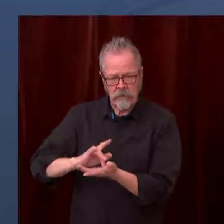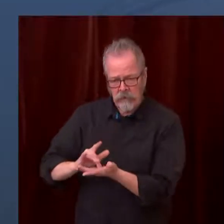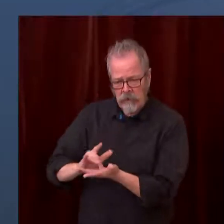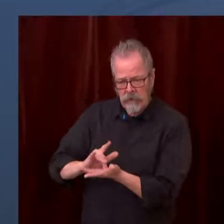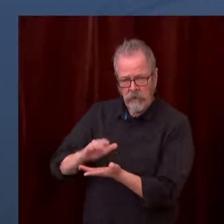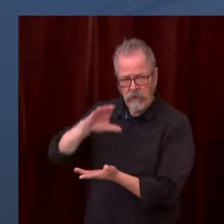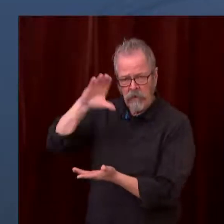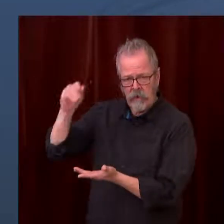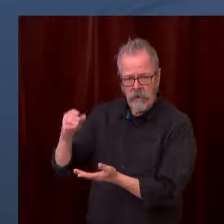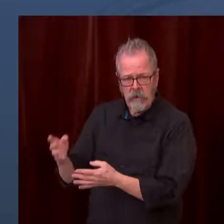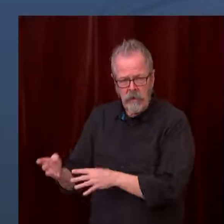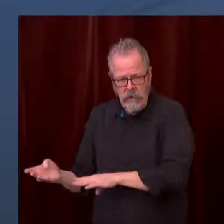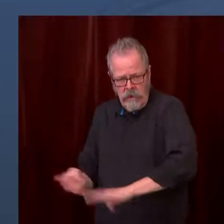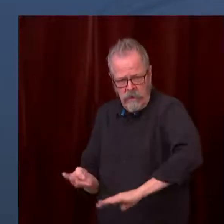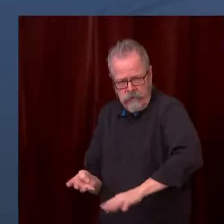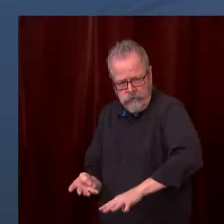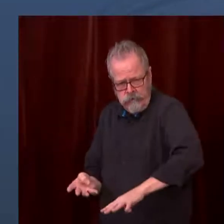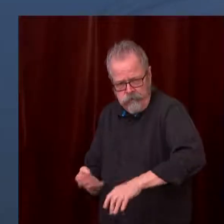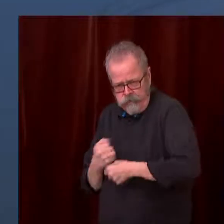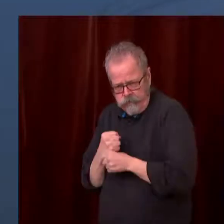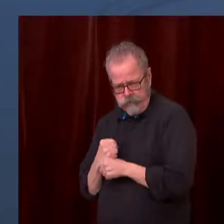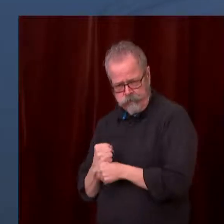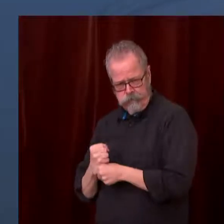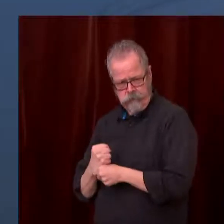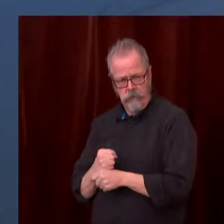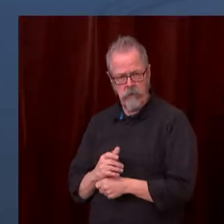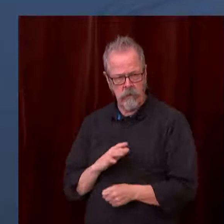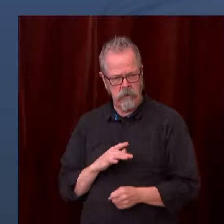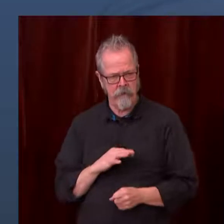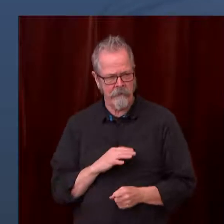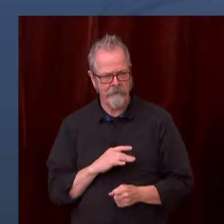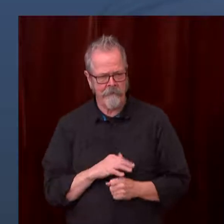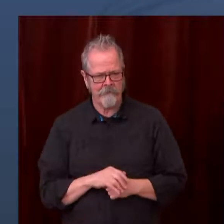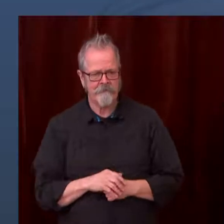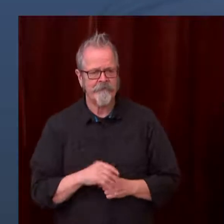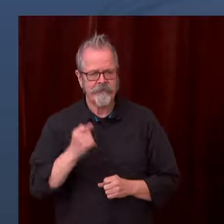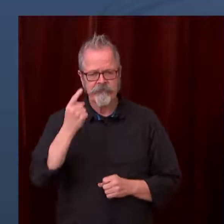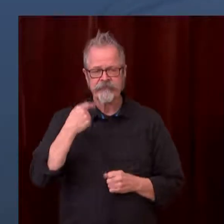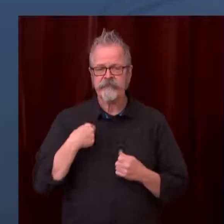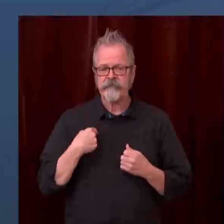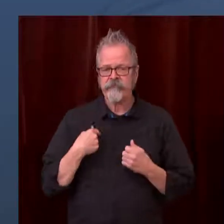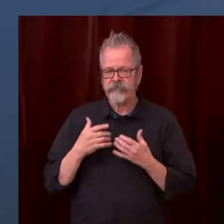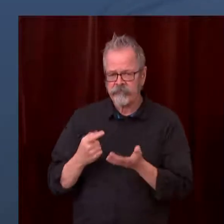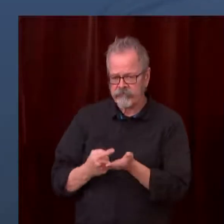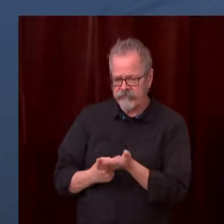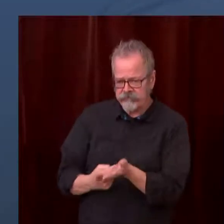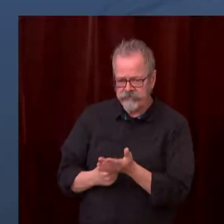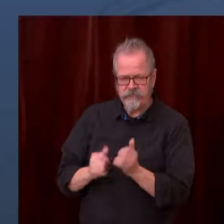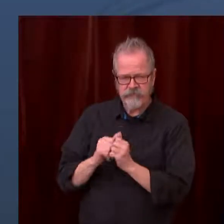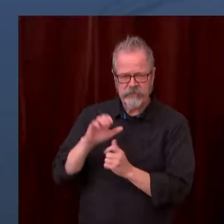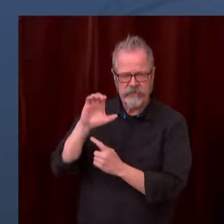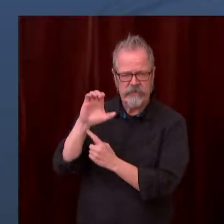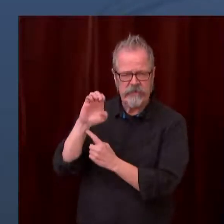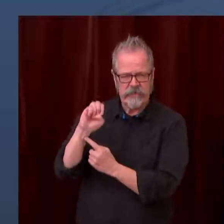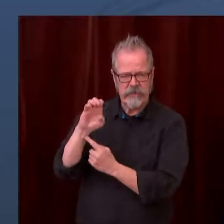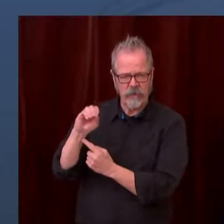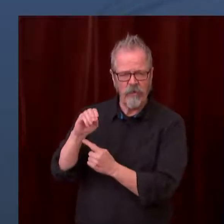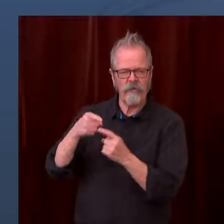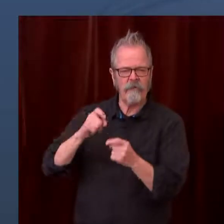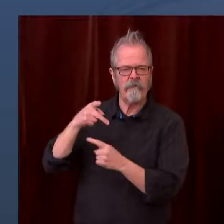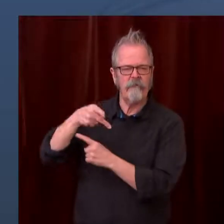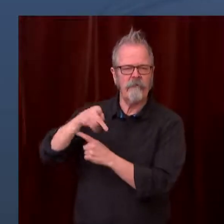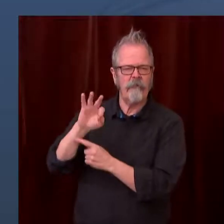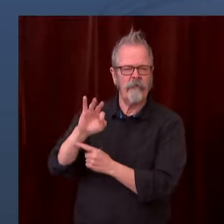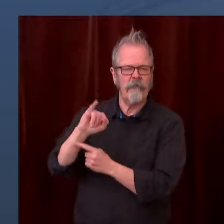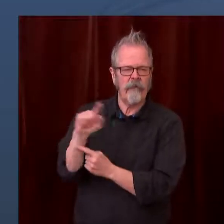high confidence that these supplies will continue to increase. So what we've done today, we believe